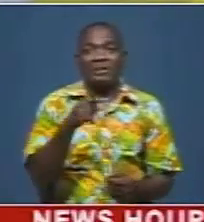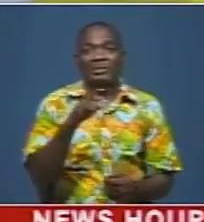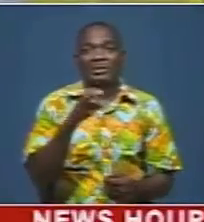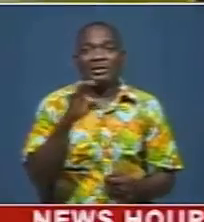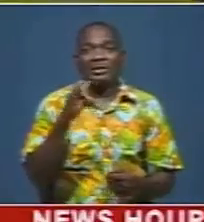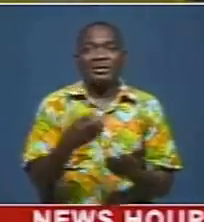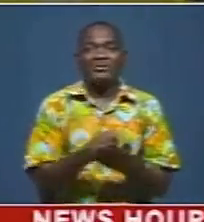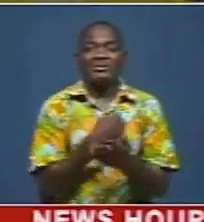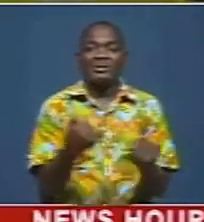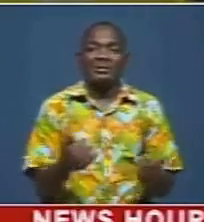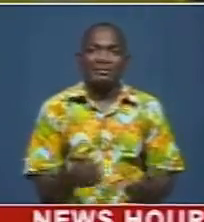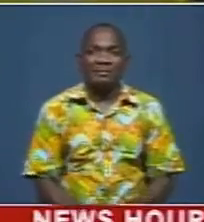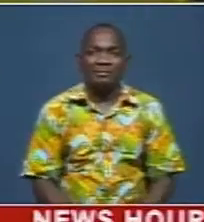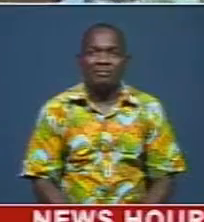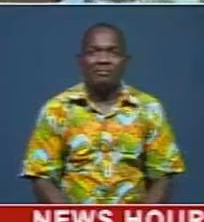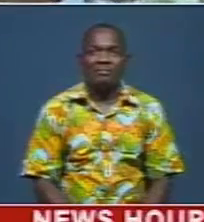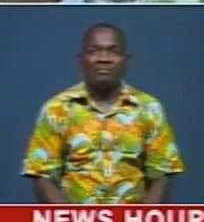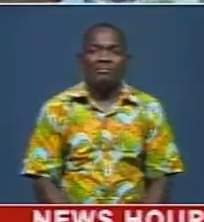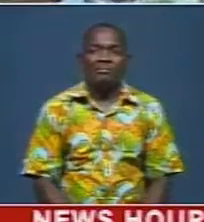News.